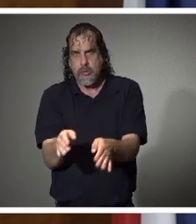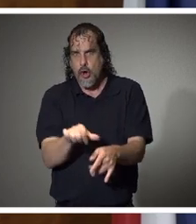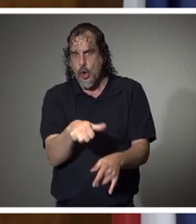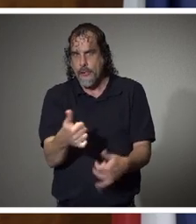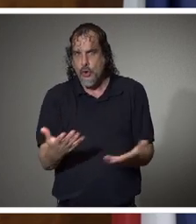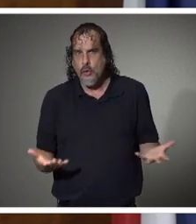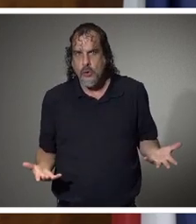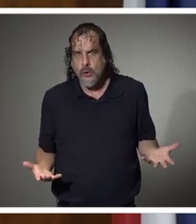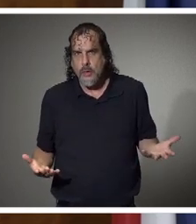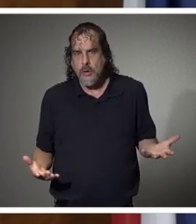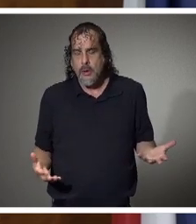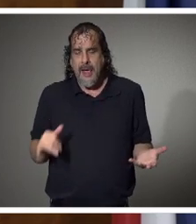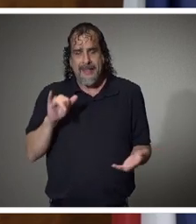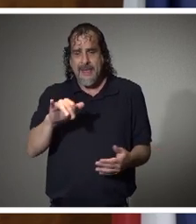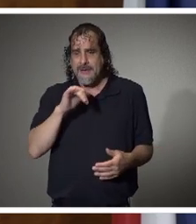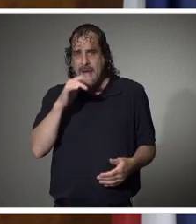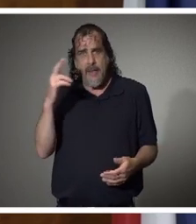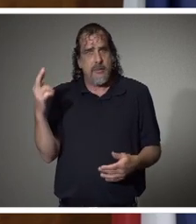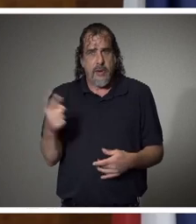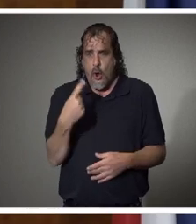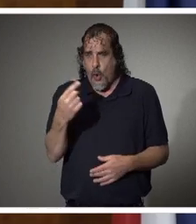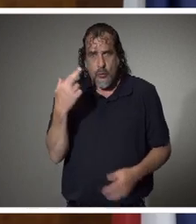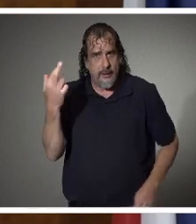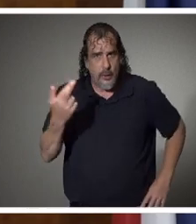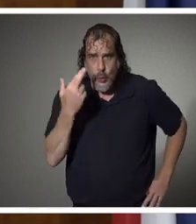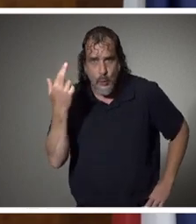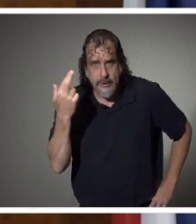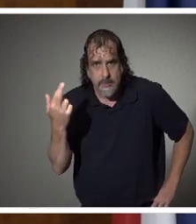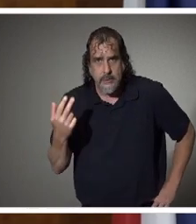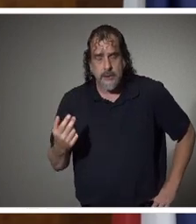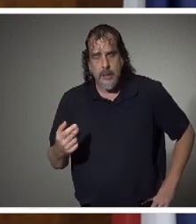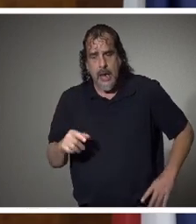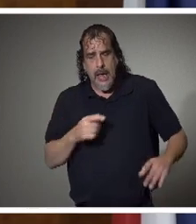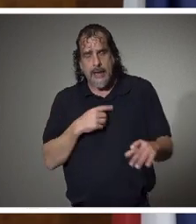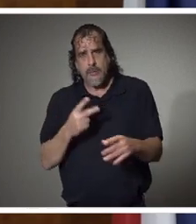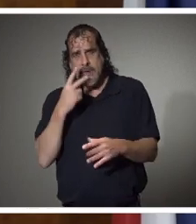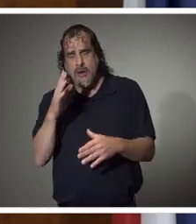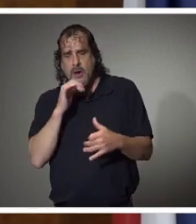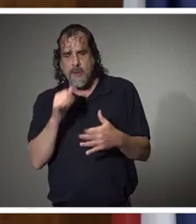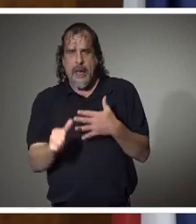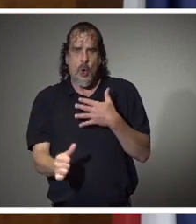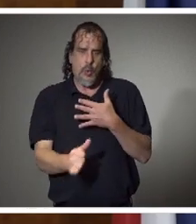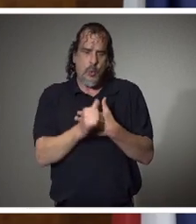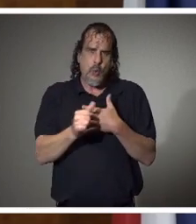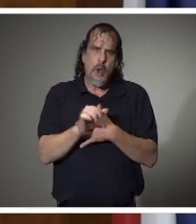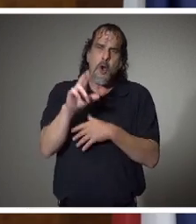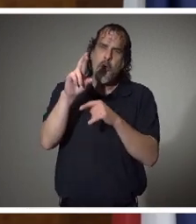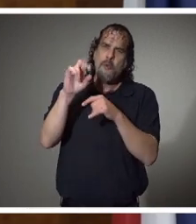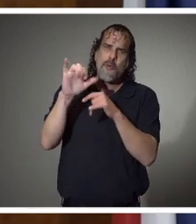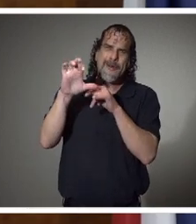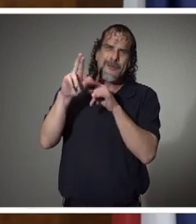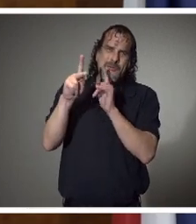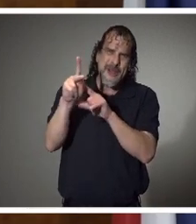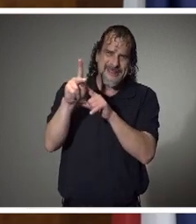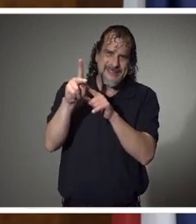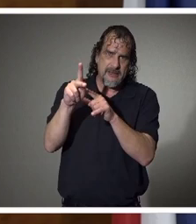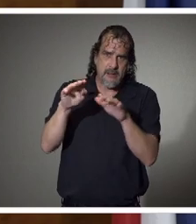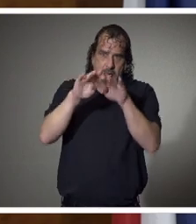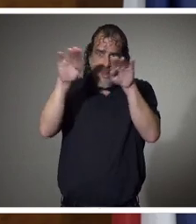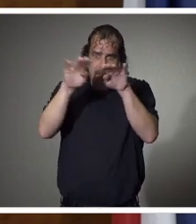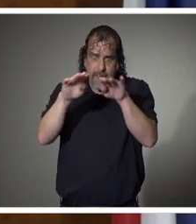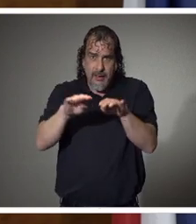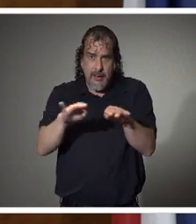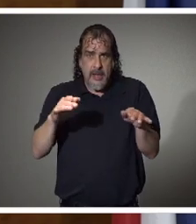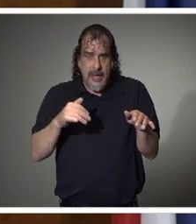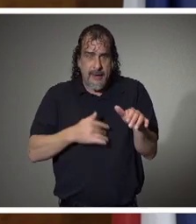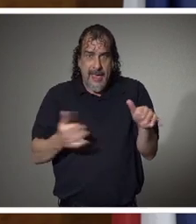not the reason we did it, but we do think that as we talk about risk levels, and let's keep in mind everything that we say and every decision